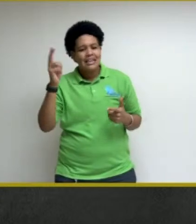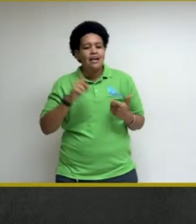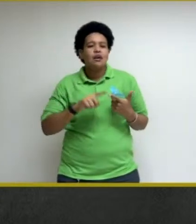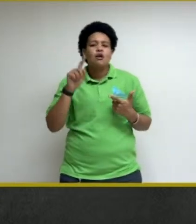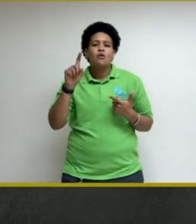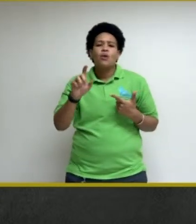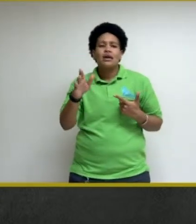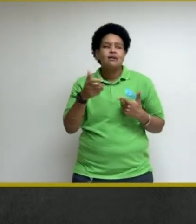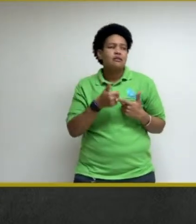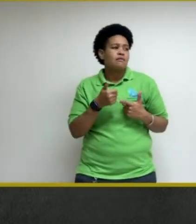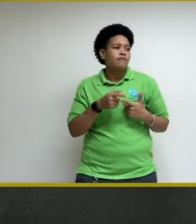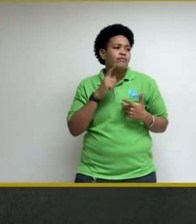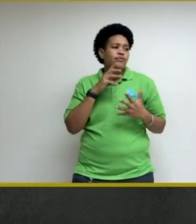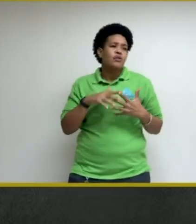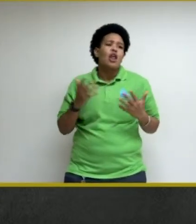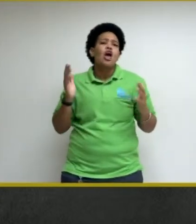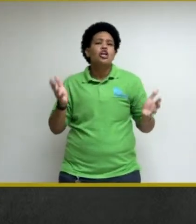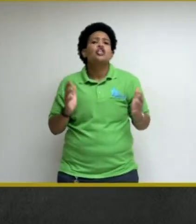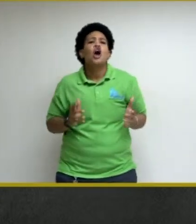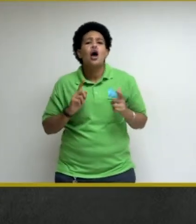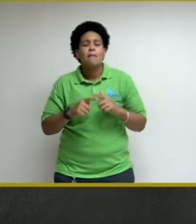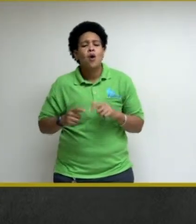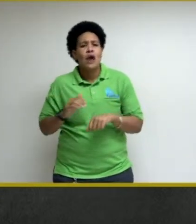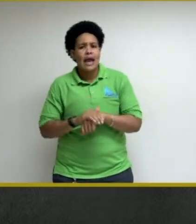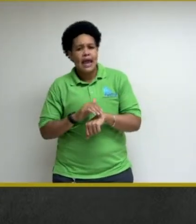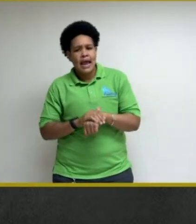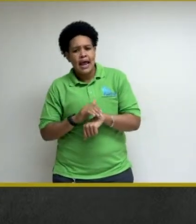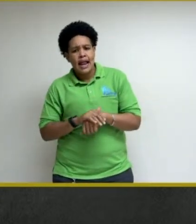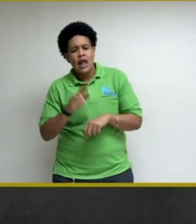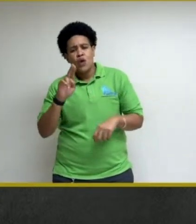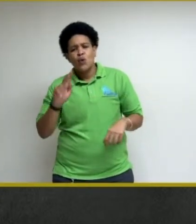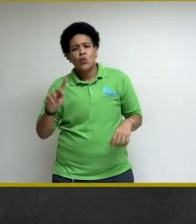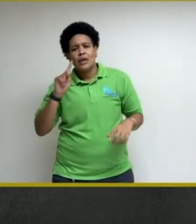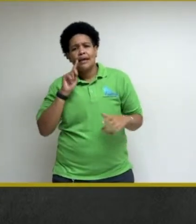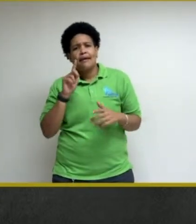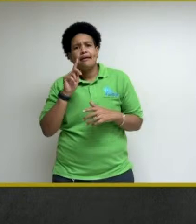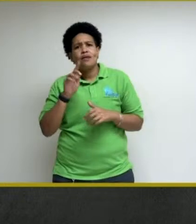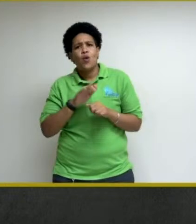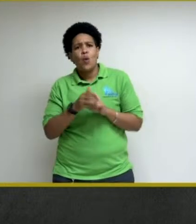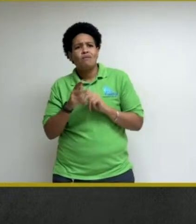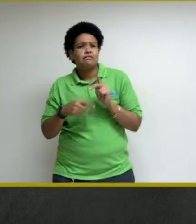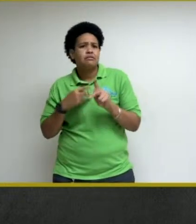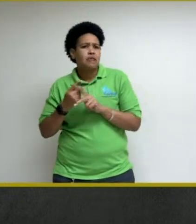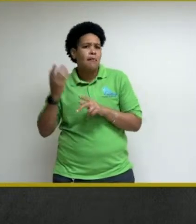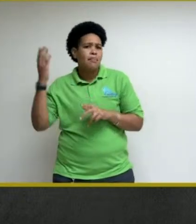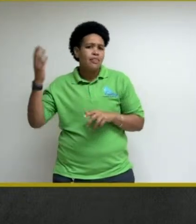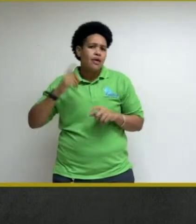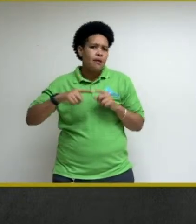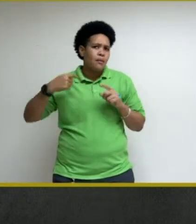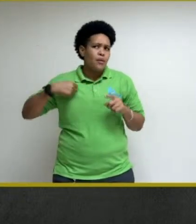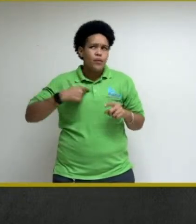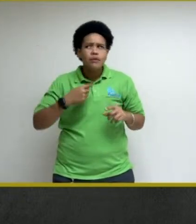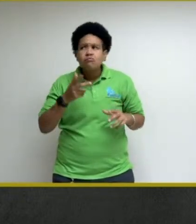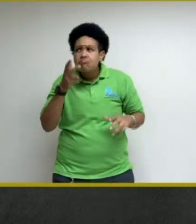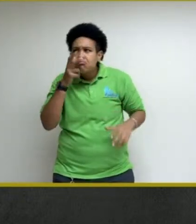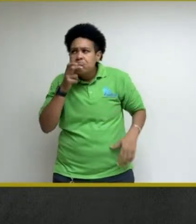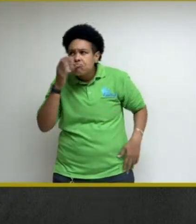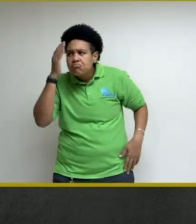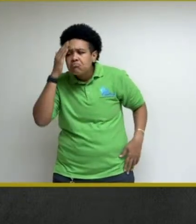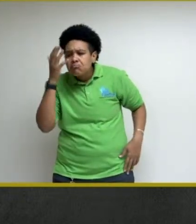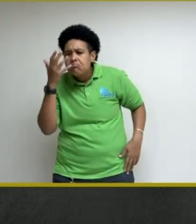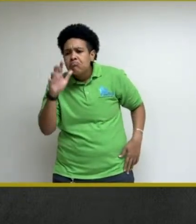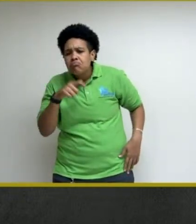question is a lot of talk about England and the UK strain, and we've heard,